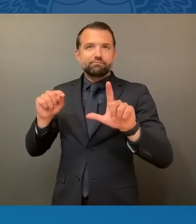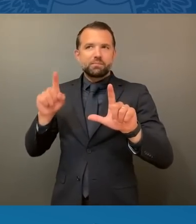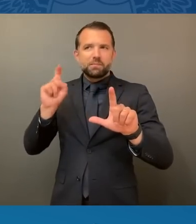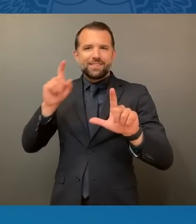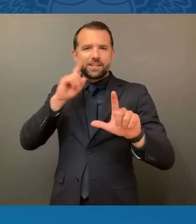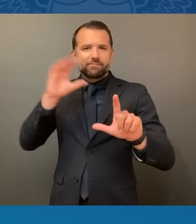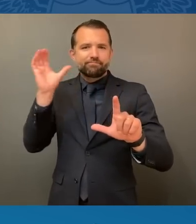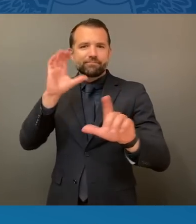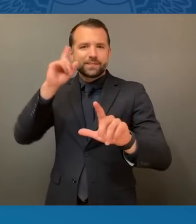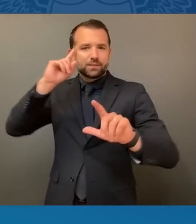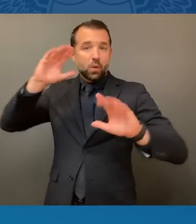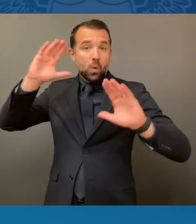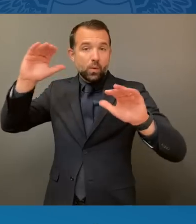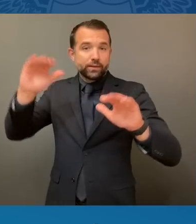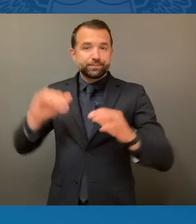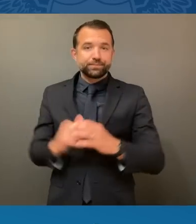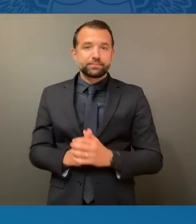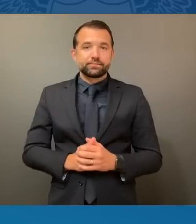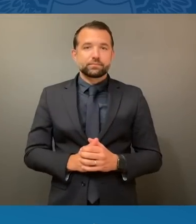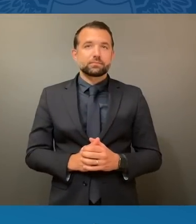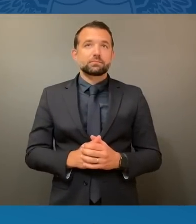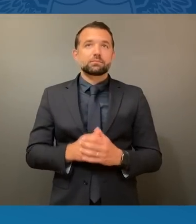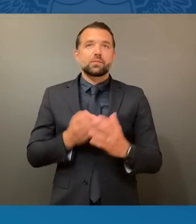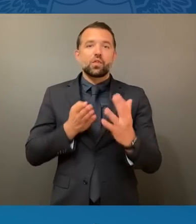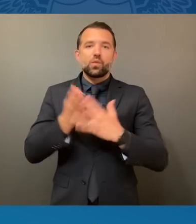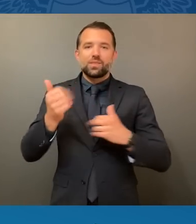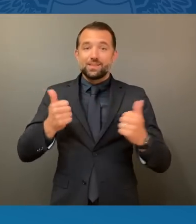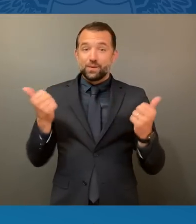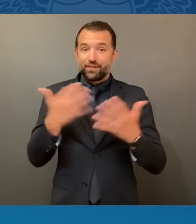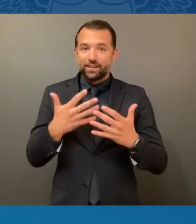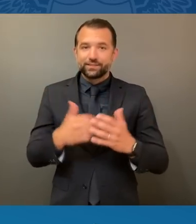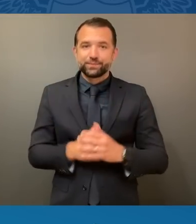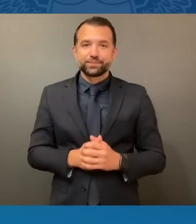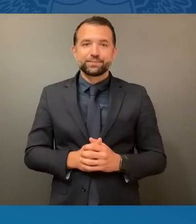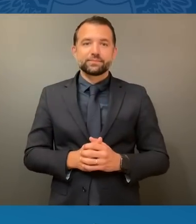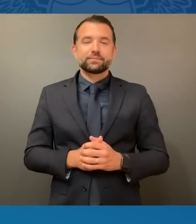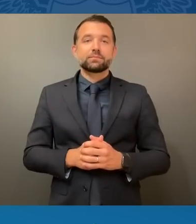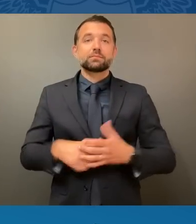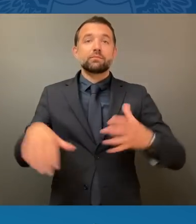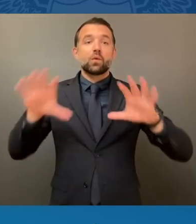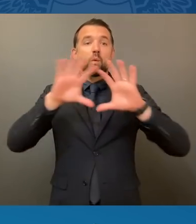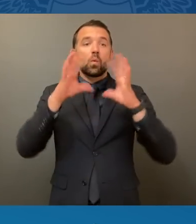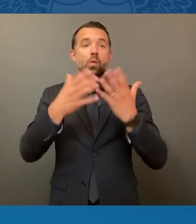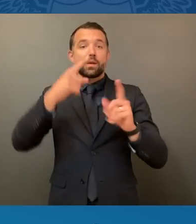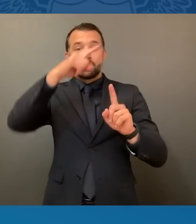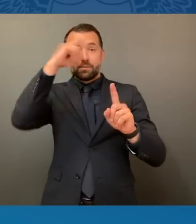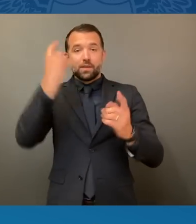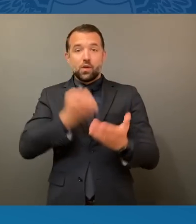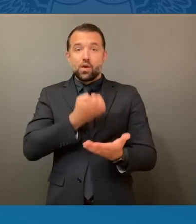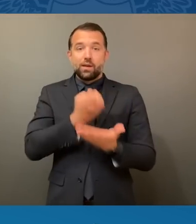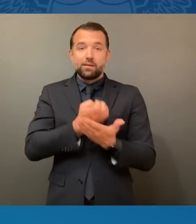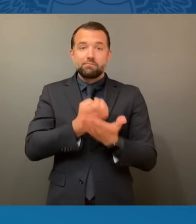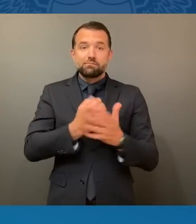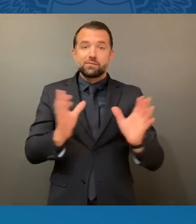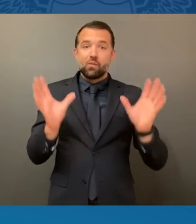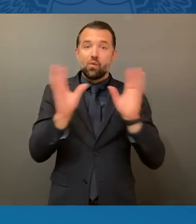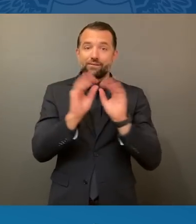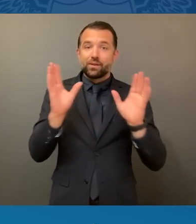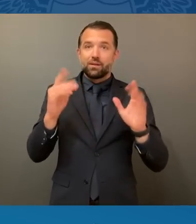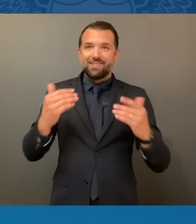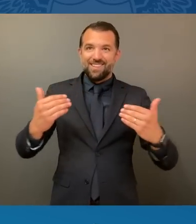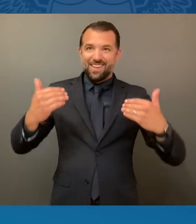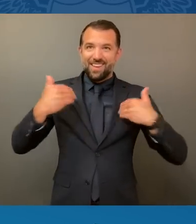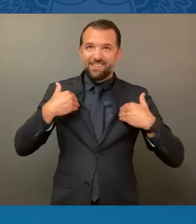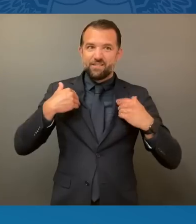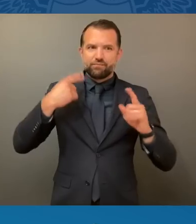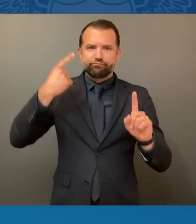through fear. The Global Black Economic Forum exists to identify opportunities